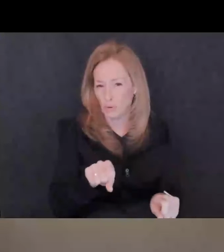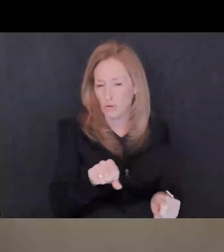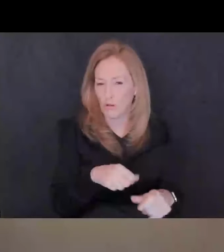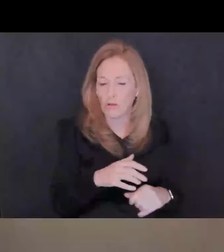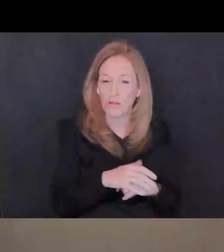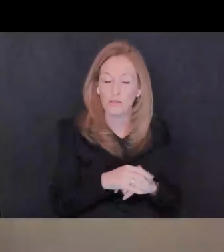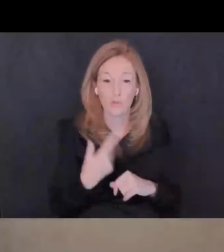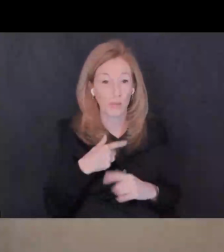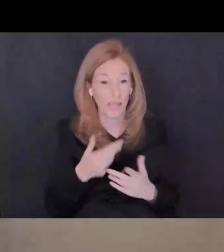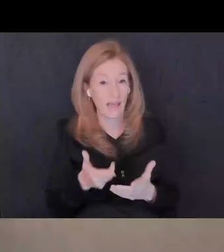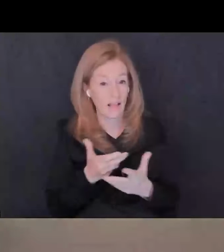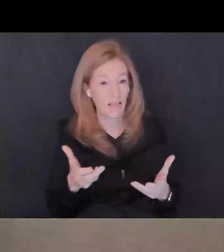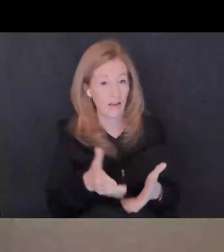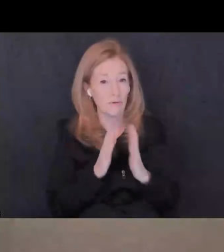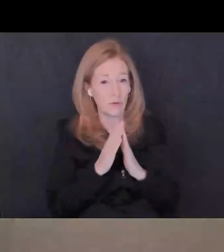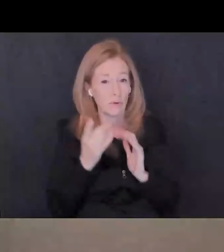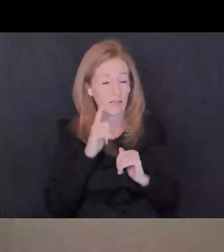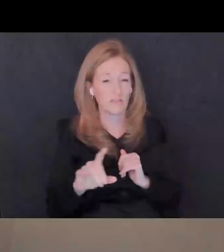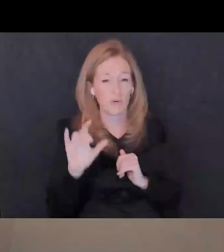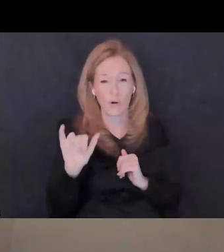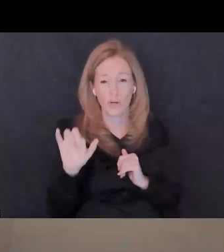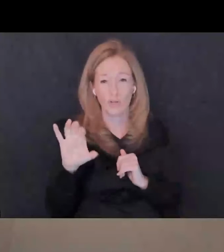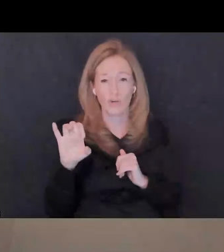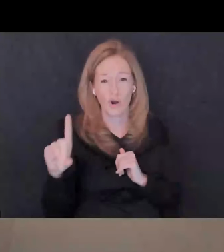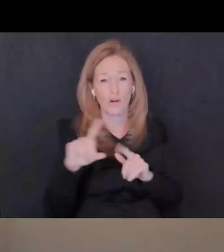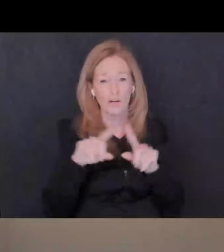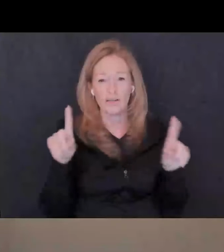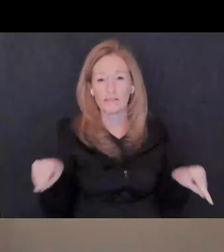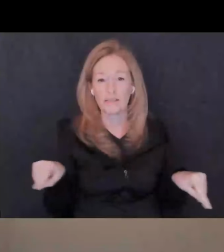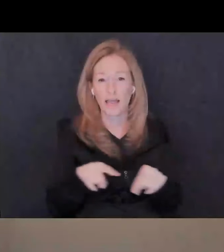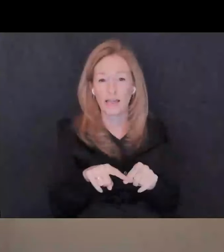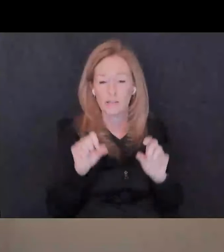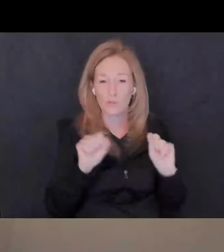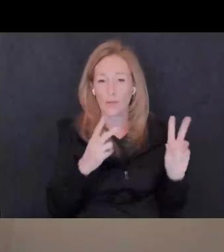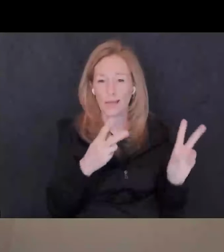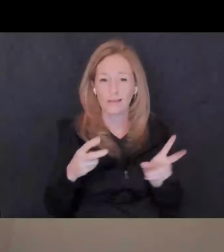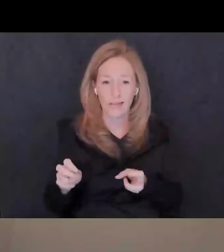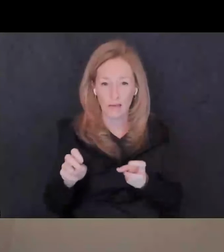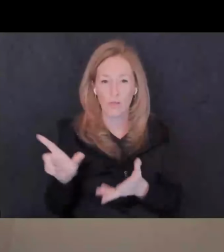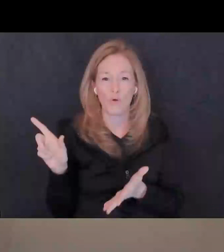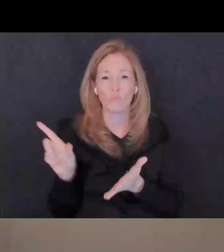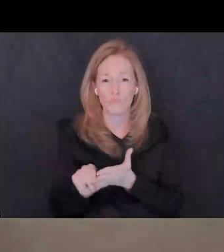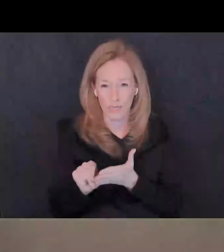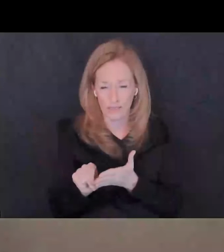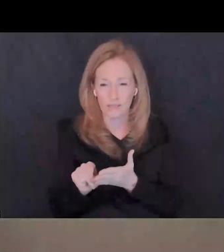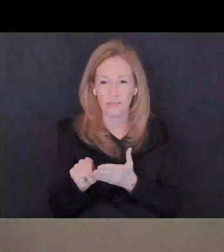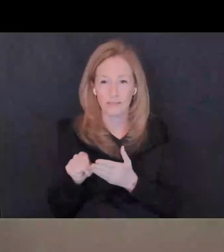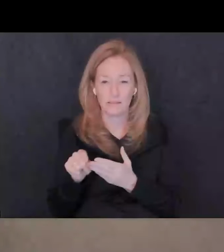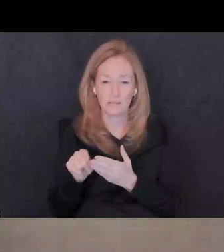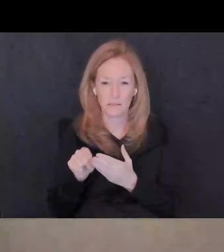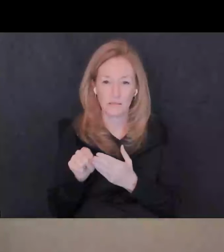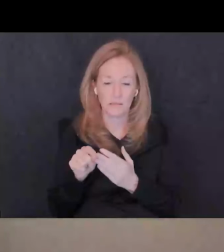yard signs. Those are available for you to download and print at your local